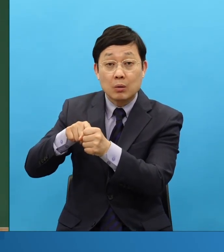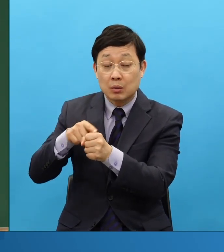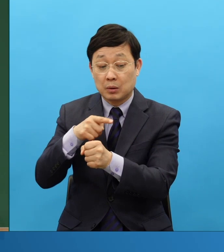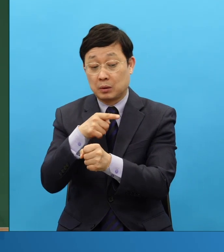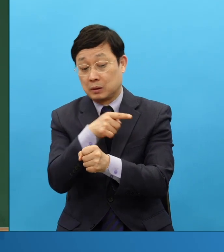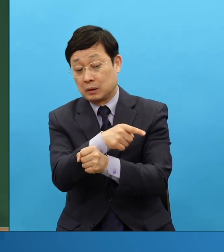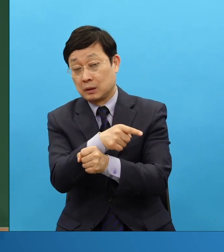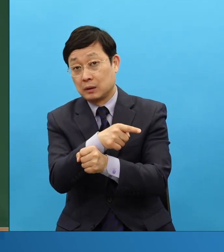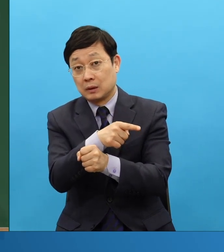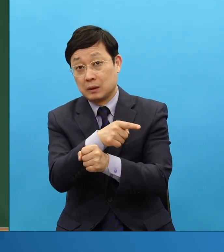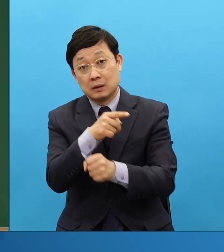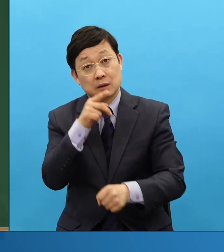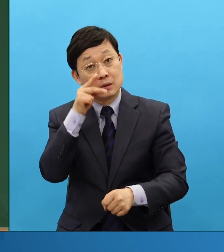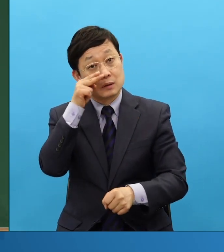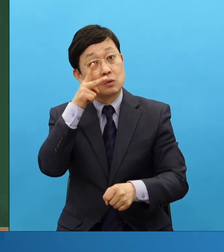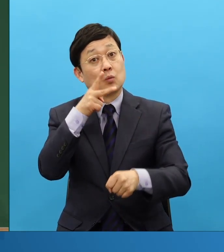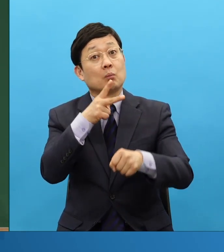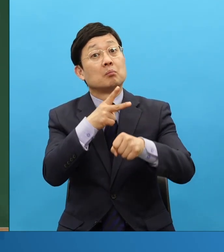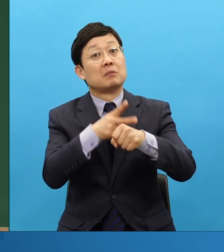Ananias.